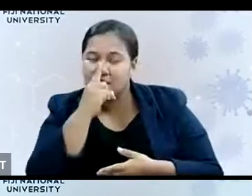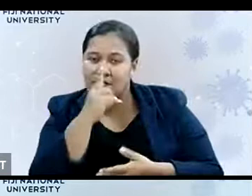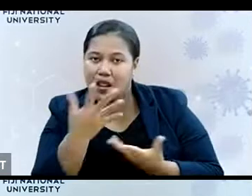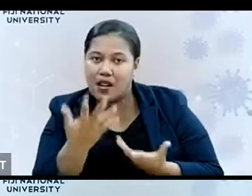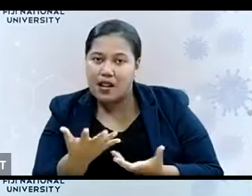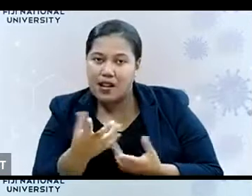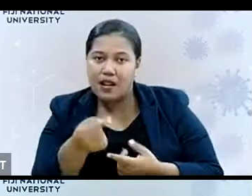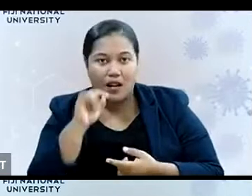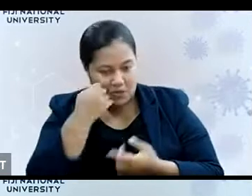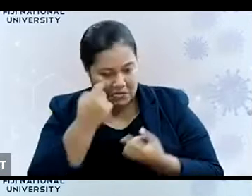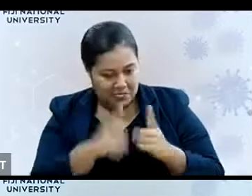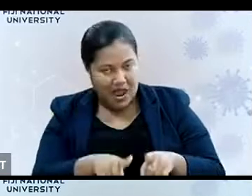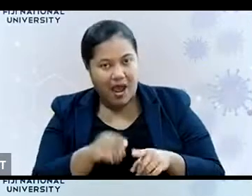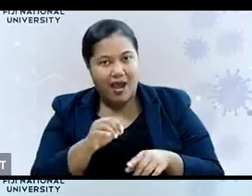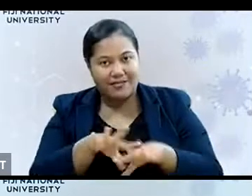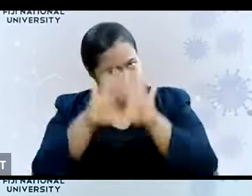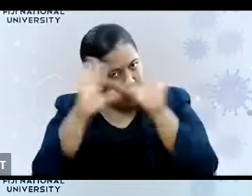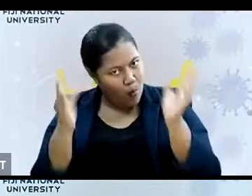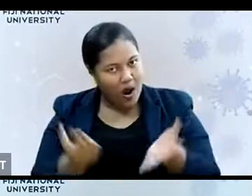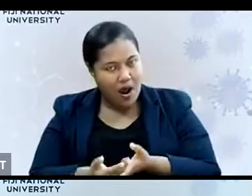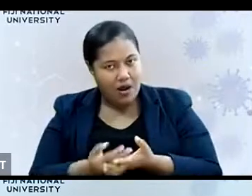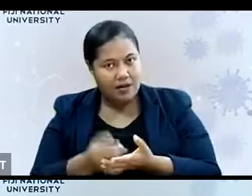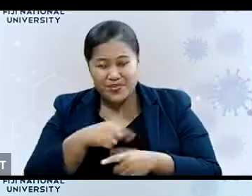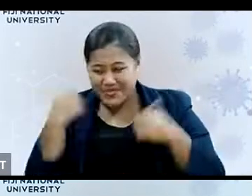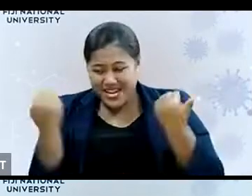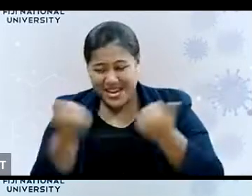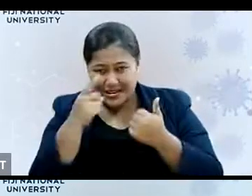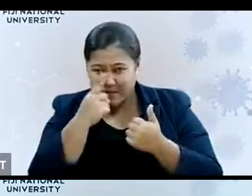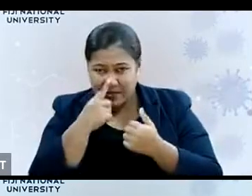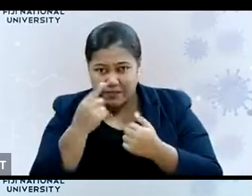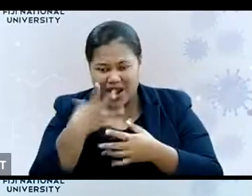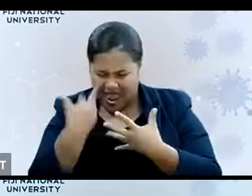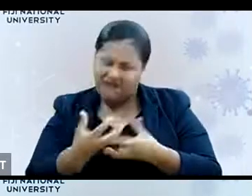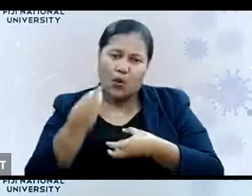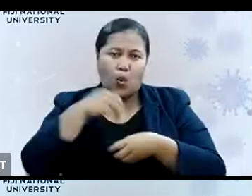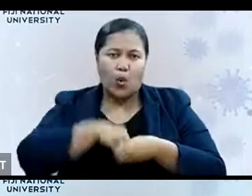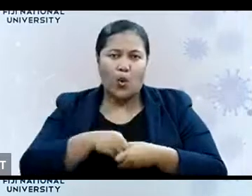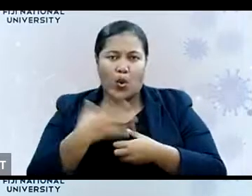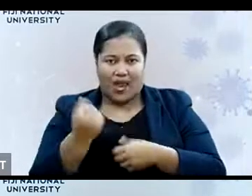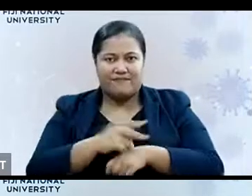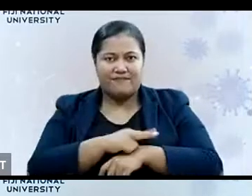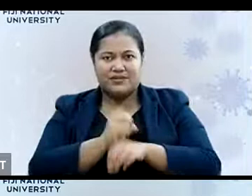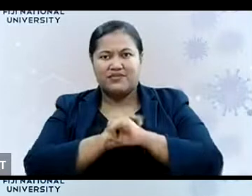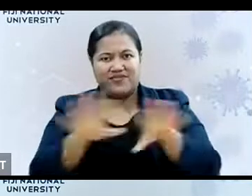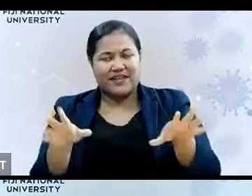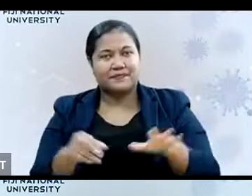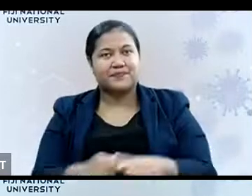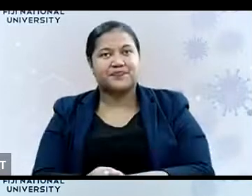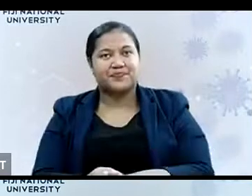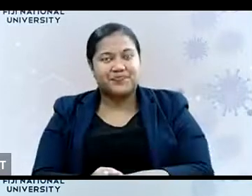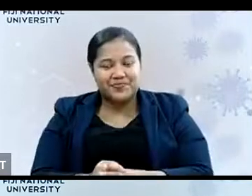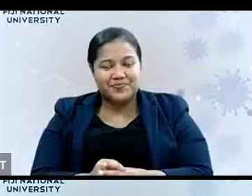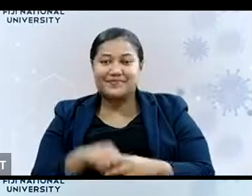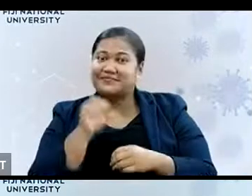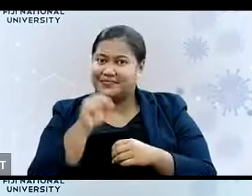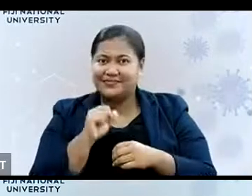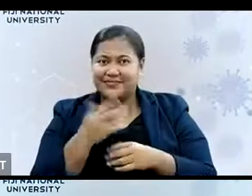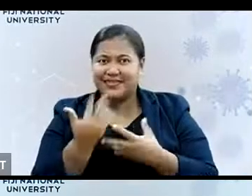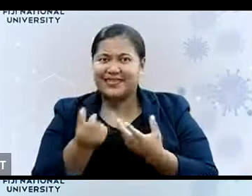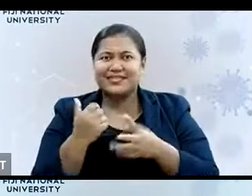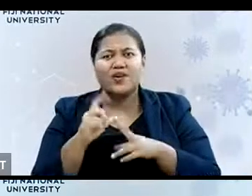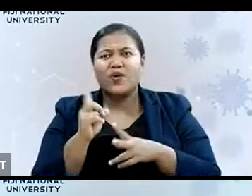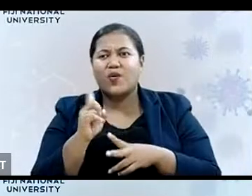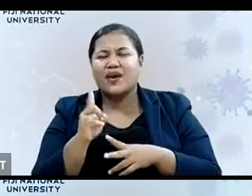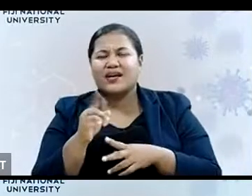over 3 million people worldwide have died because so many people have gotten the disease. Yes, but I suppose the other thing to add to that, Alicia,